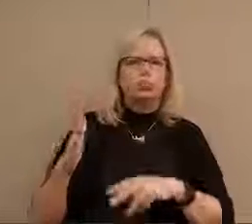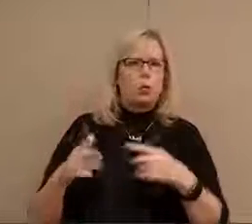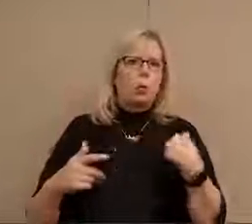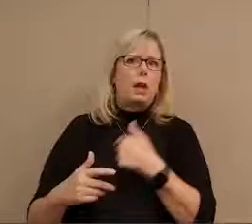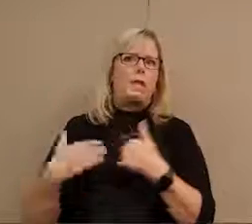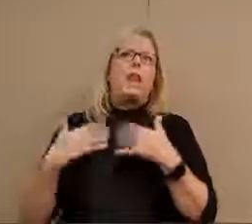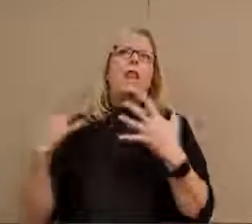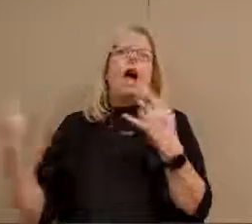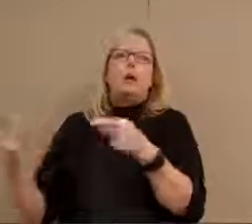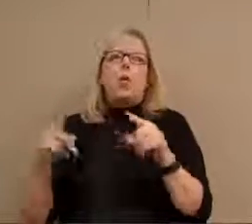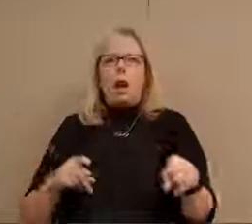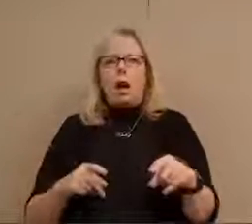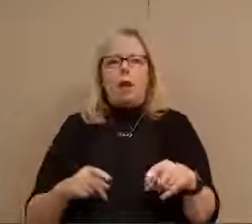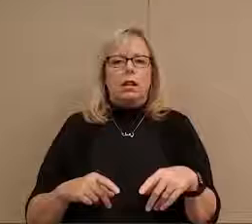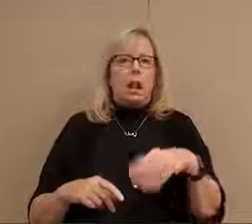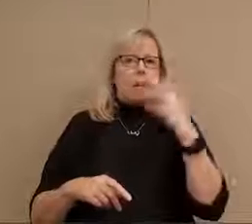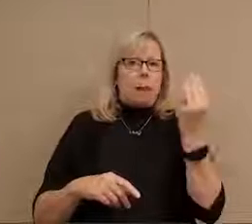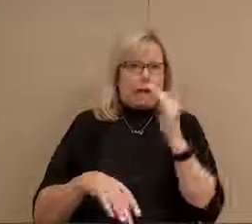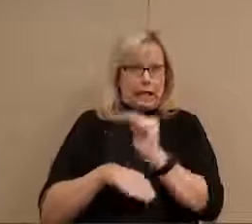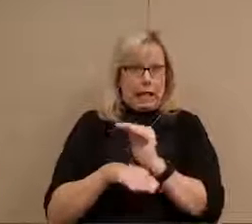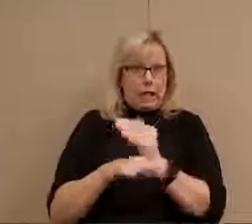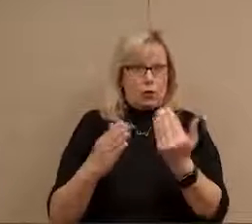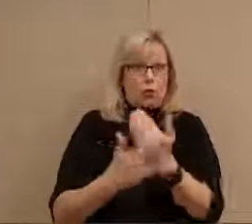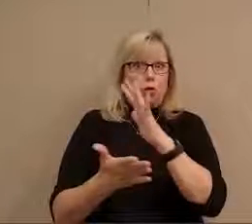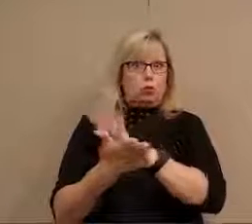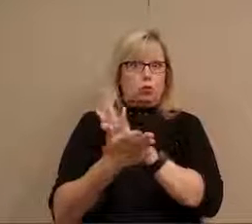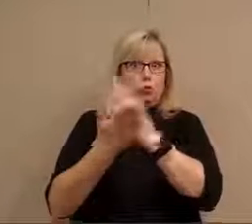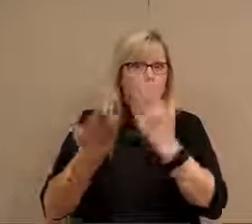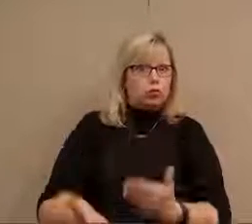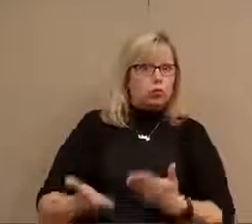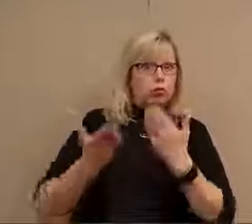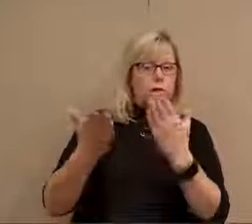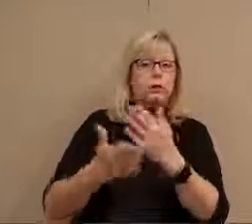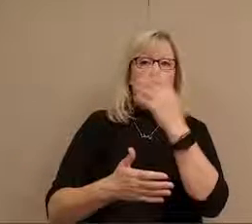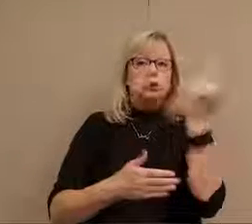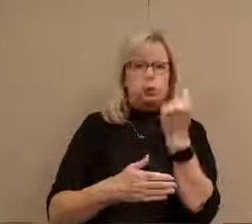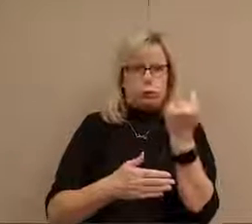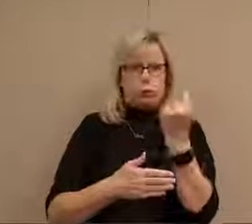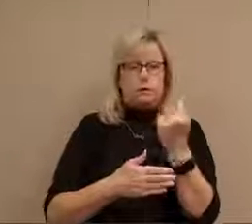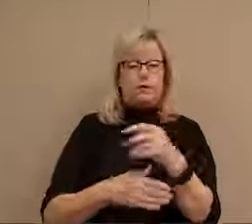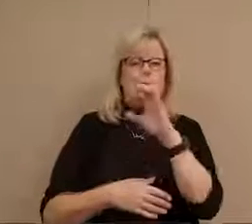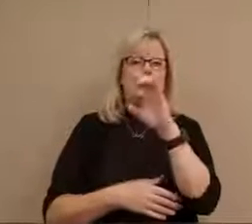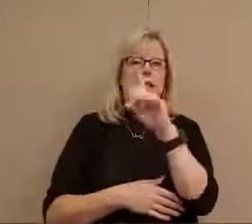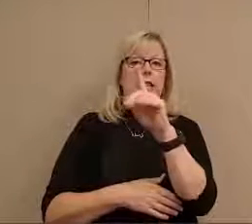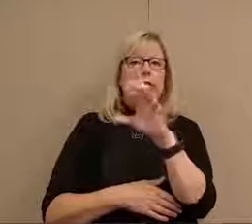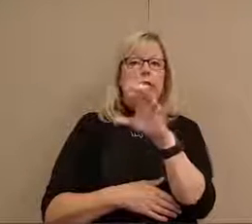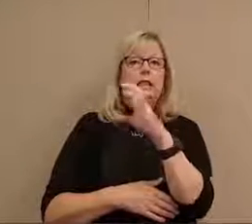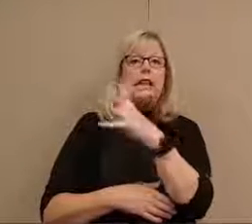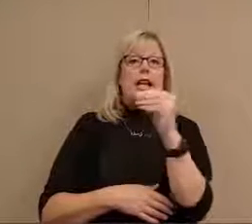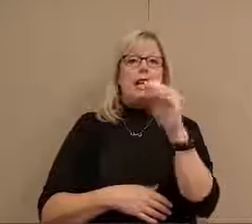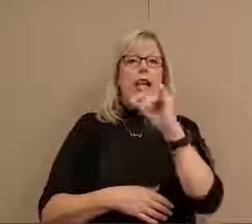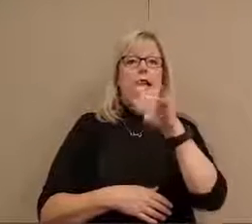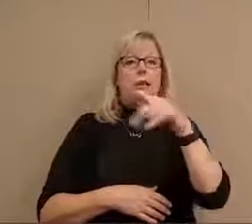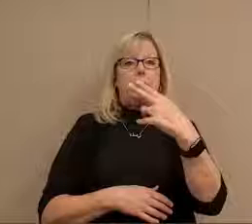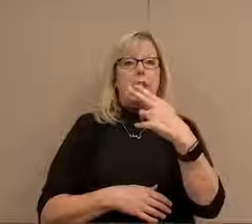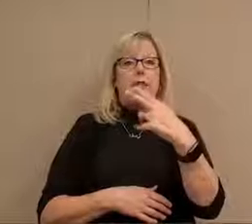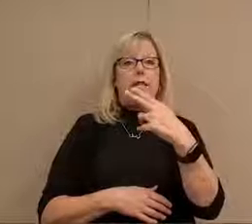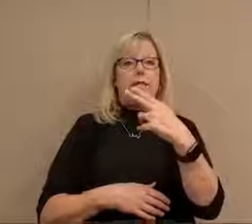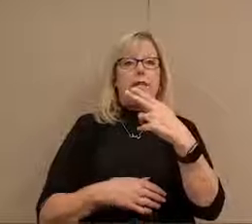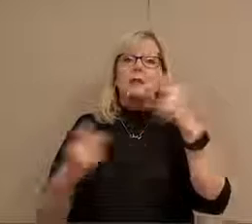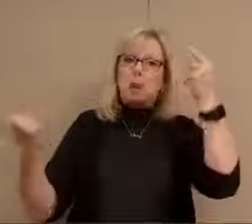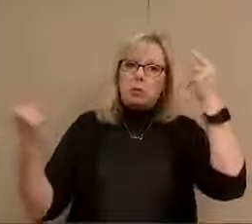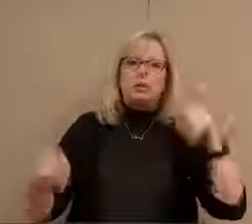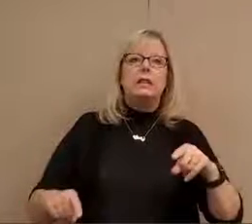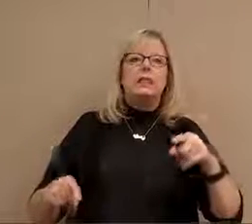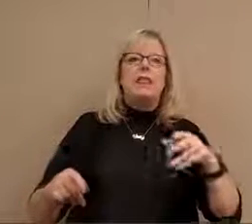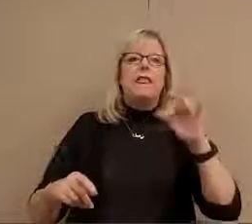a lot going on. Monday night, the new school guidance was released. Tuesday, CDC and IDPH came to